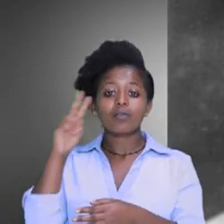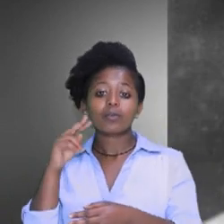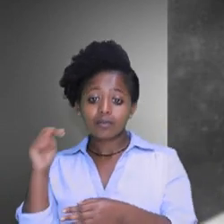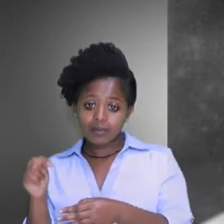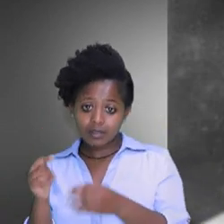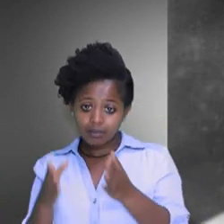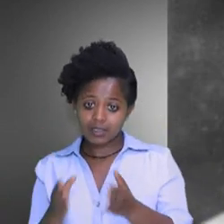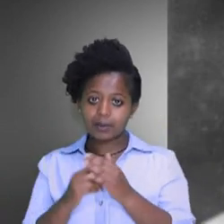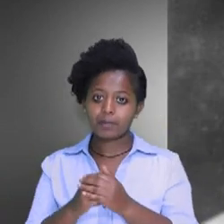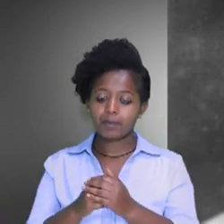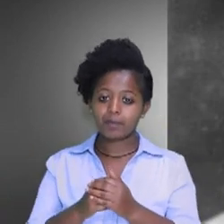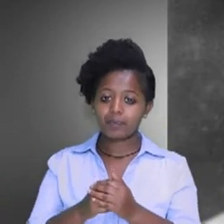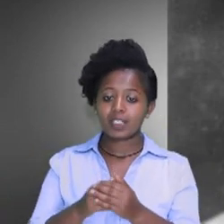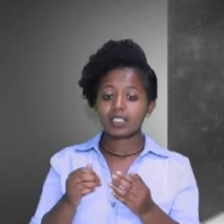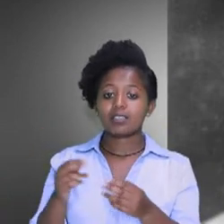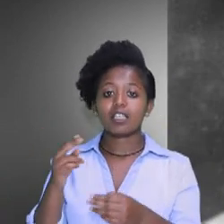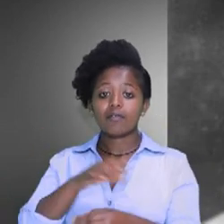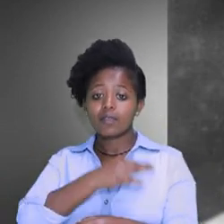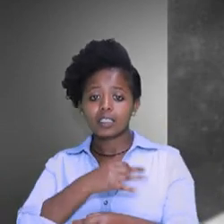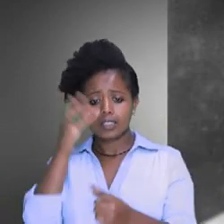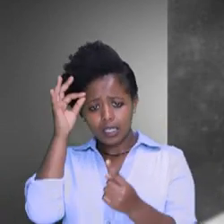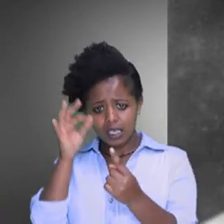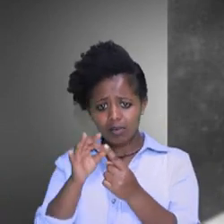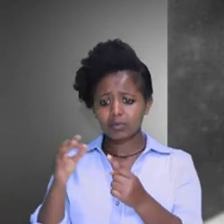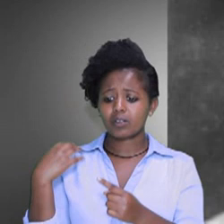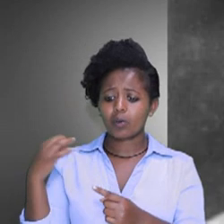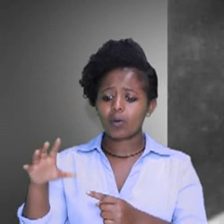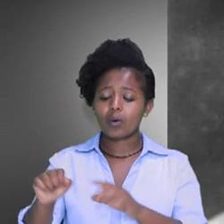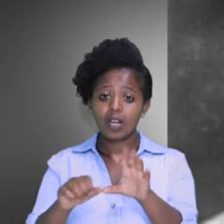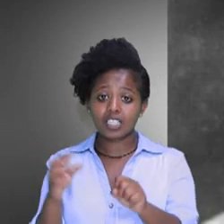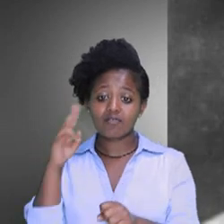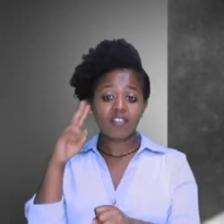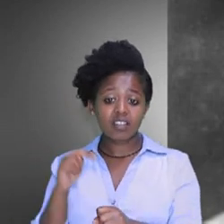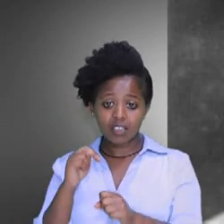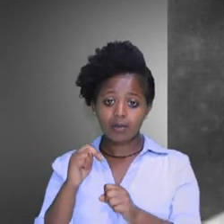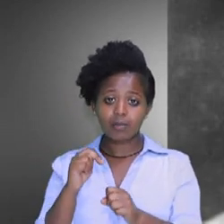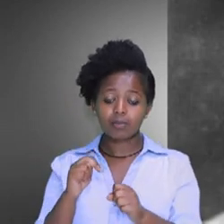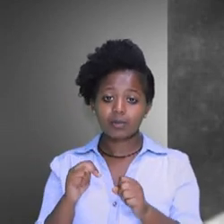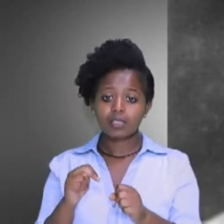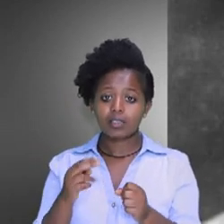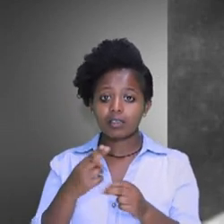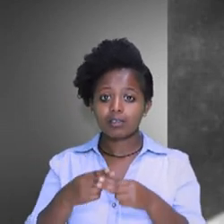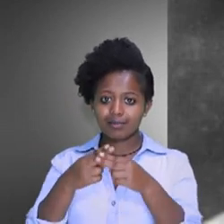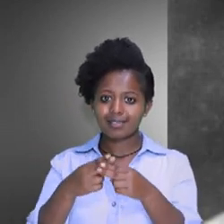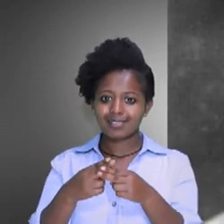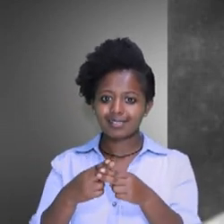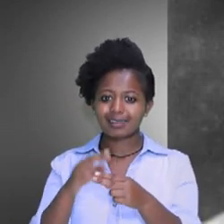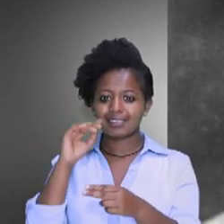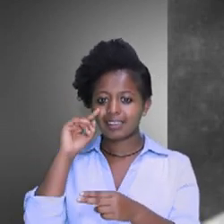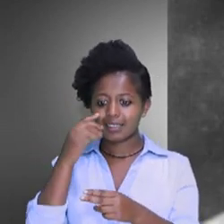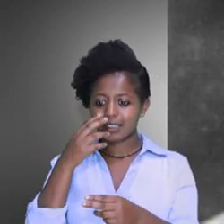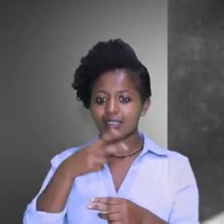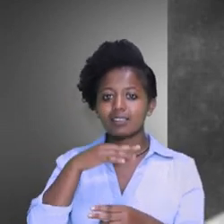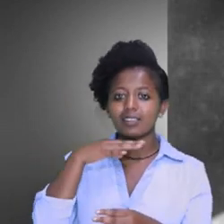Minh. The French aimed at decolonizing Vietnam, and the war came to be known as Dirty War. The Dirty